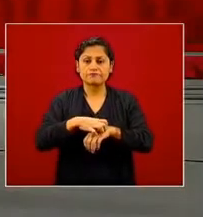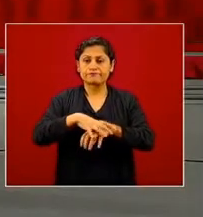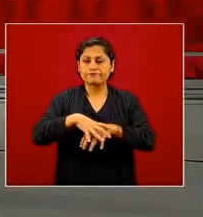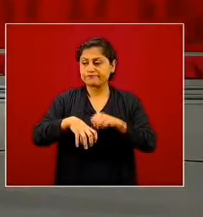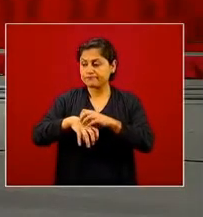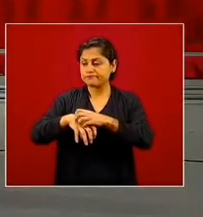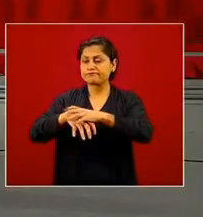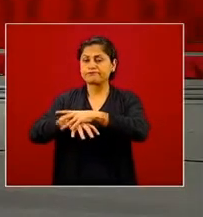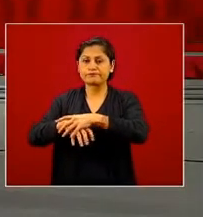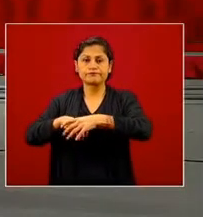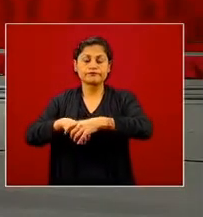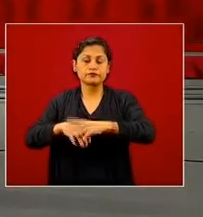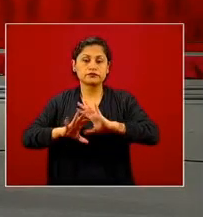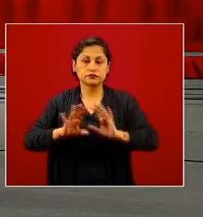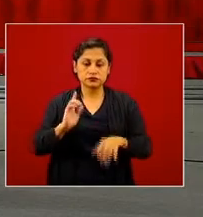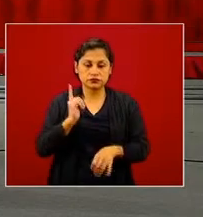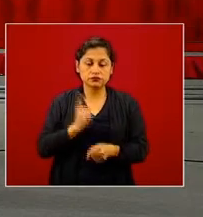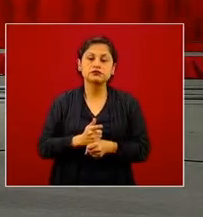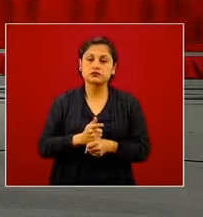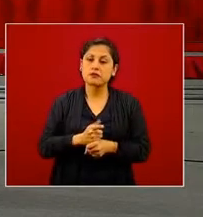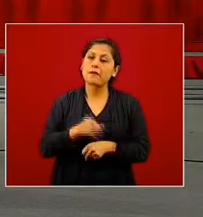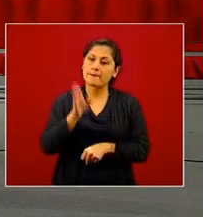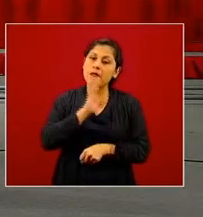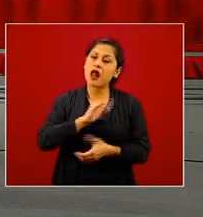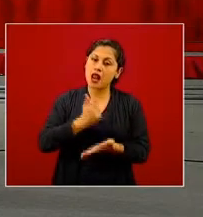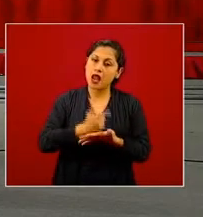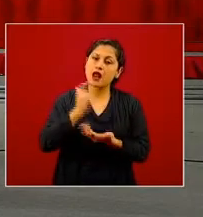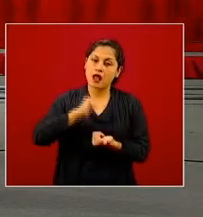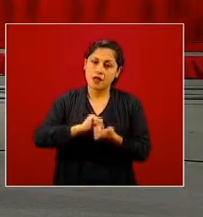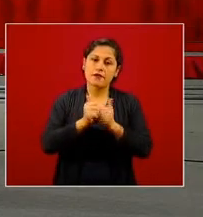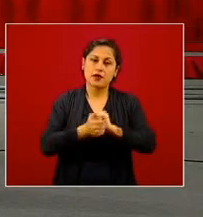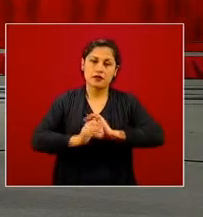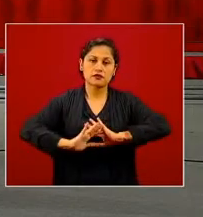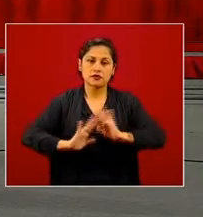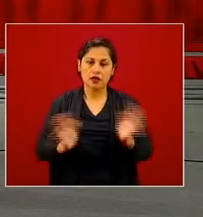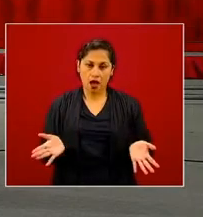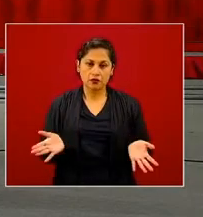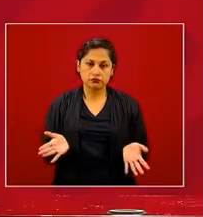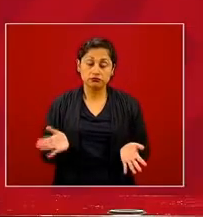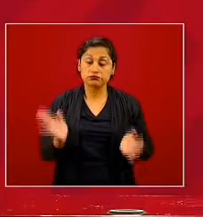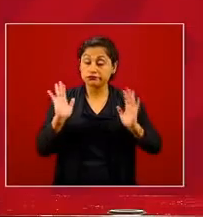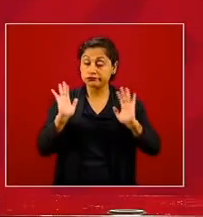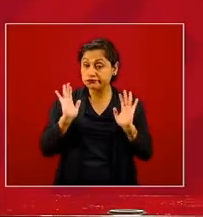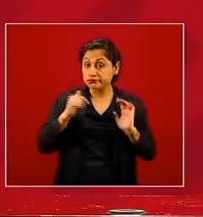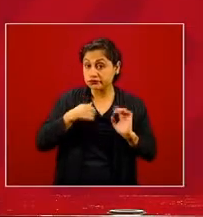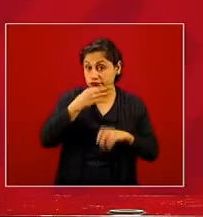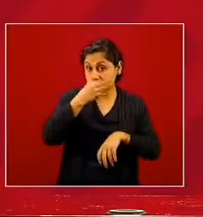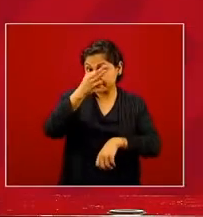means that they don't have their feet are affected by diabetes.